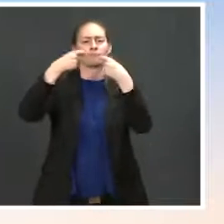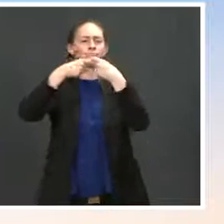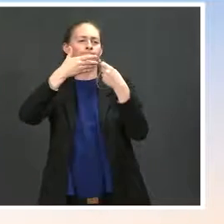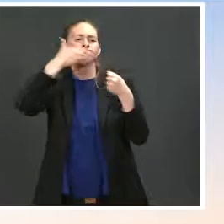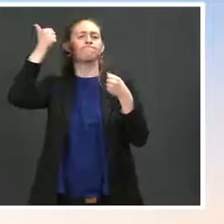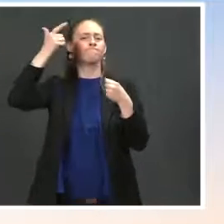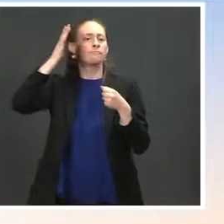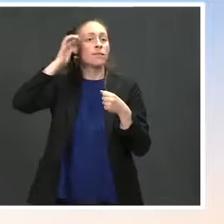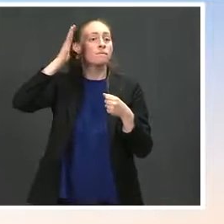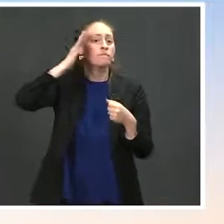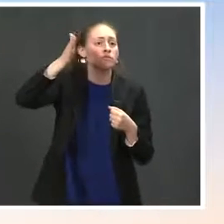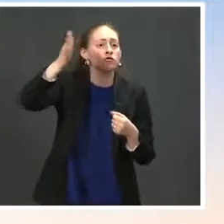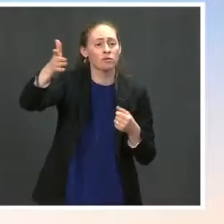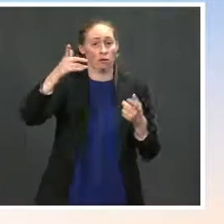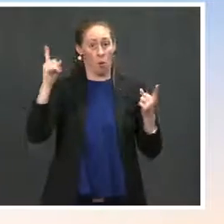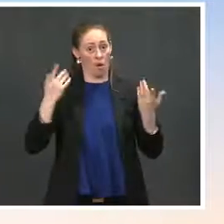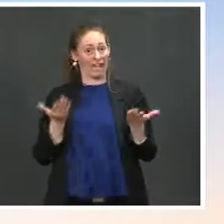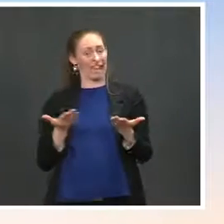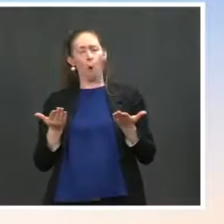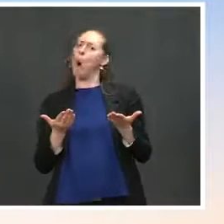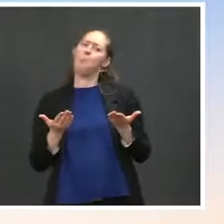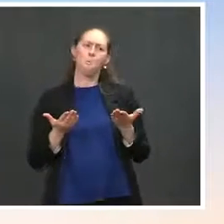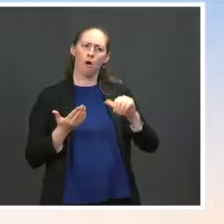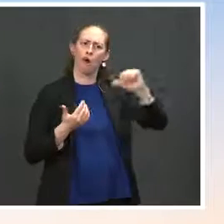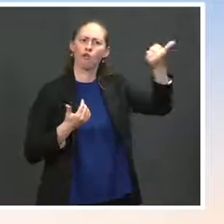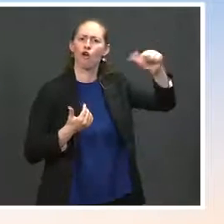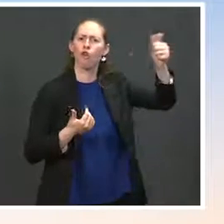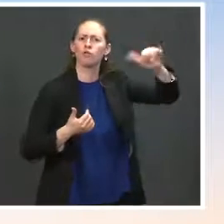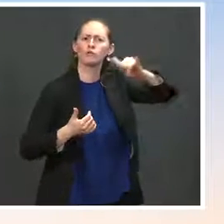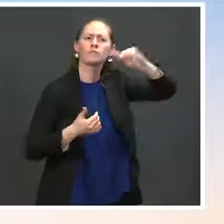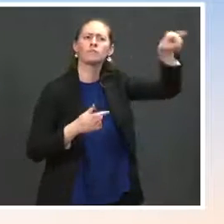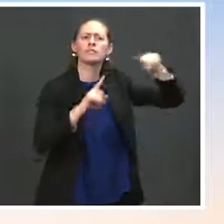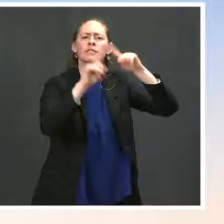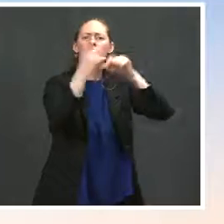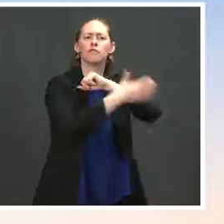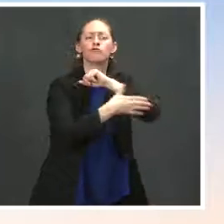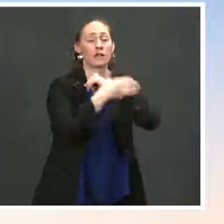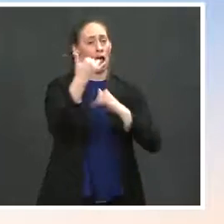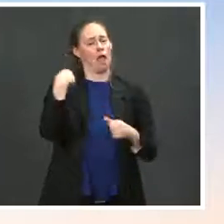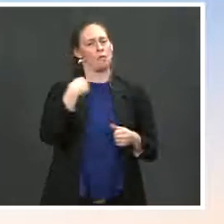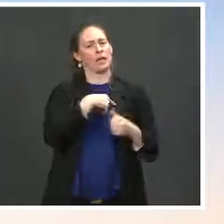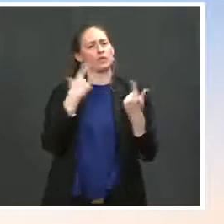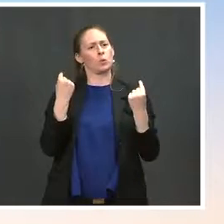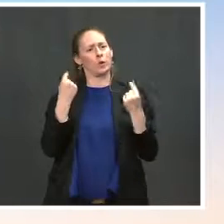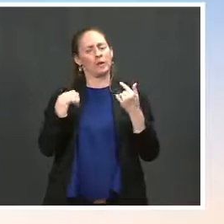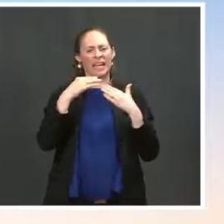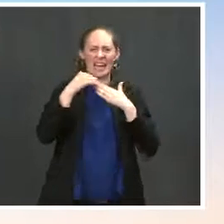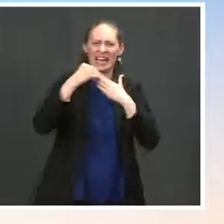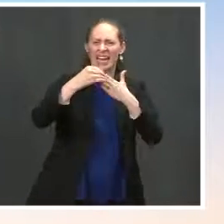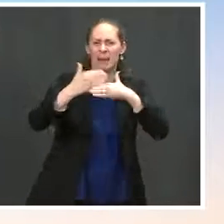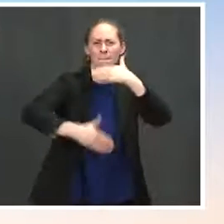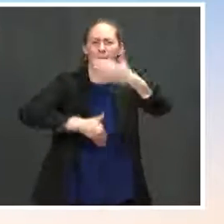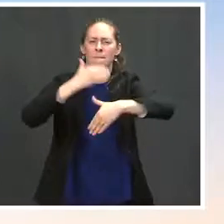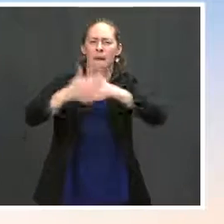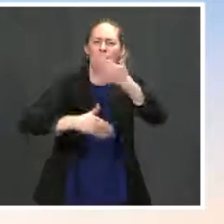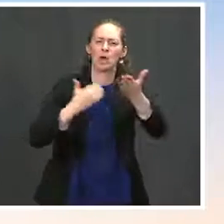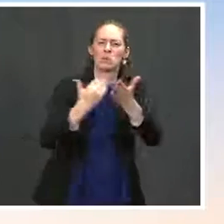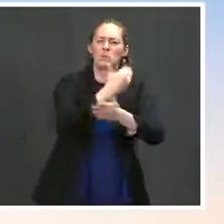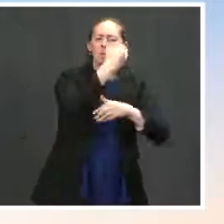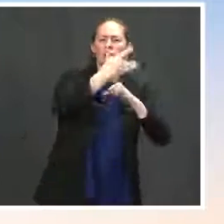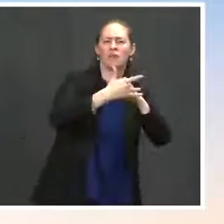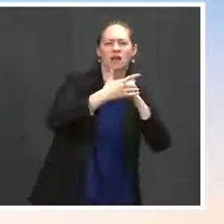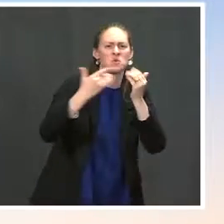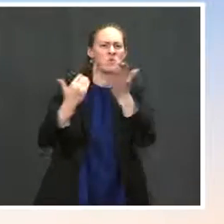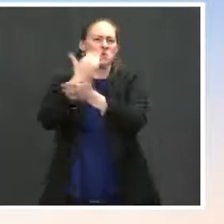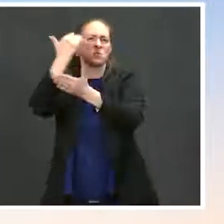need to make sure we're not left behind. In fact, that we're leading in the creation of the new technologies, new opportunities. And the only other thing